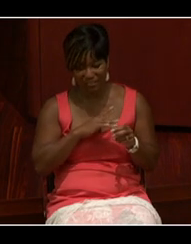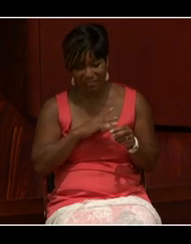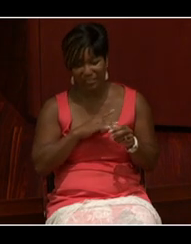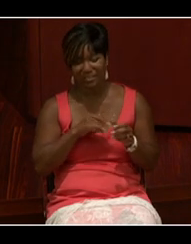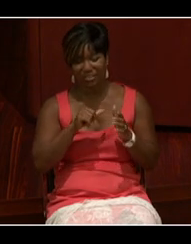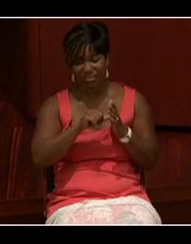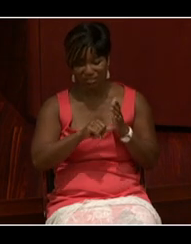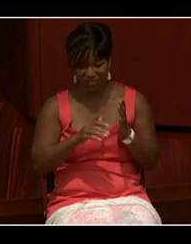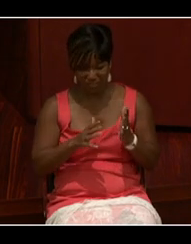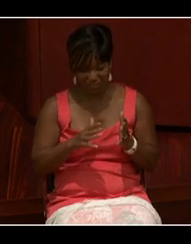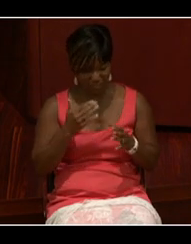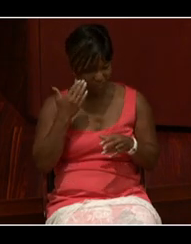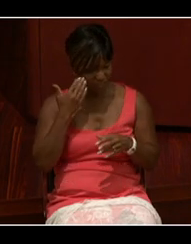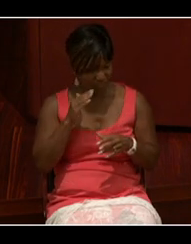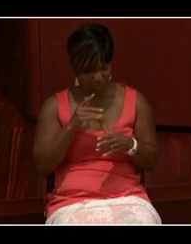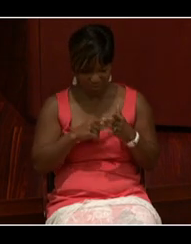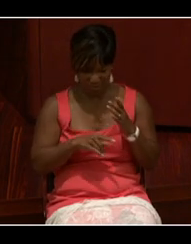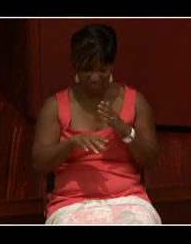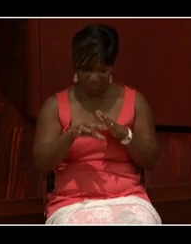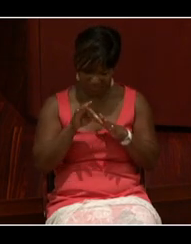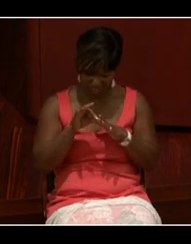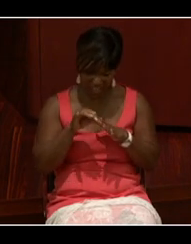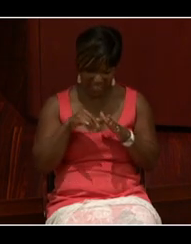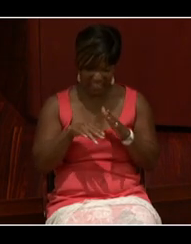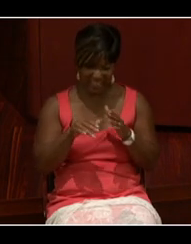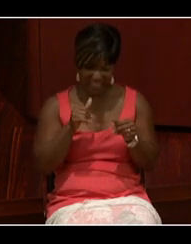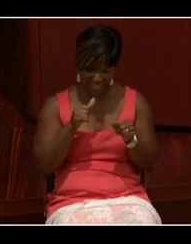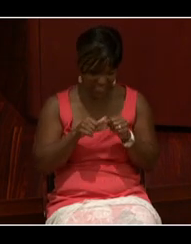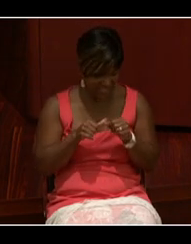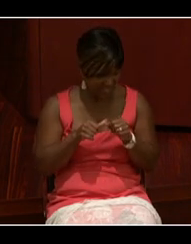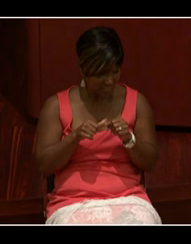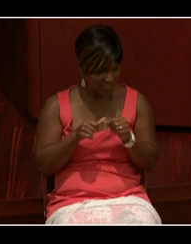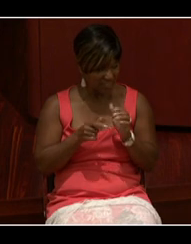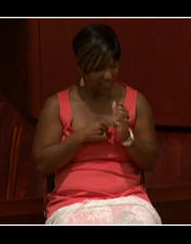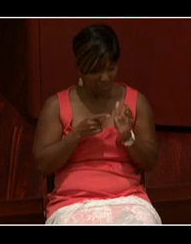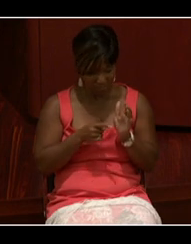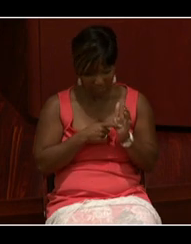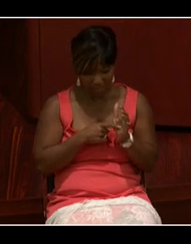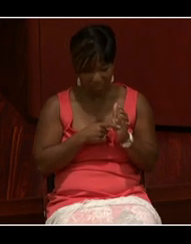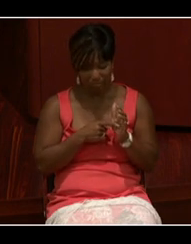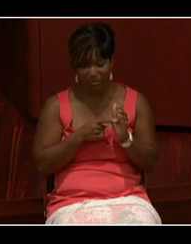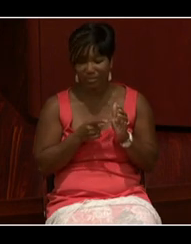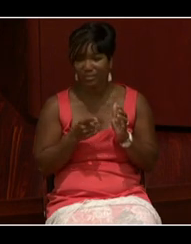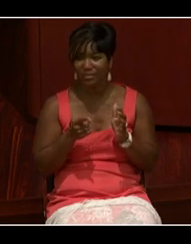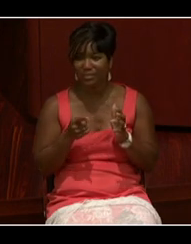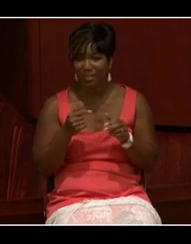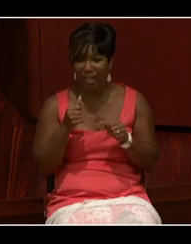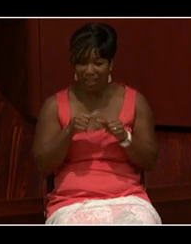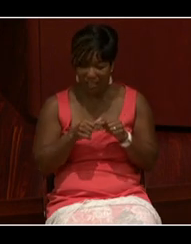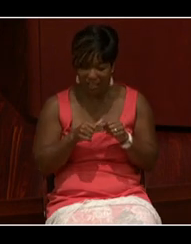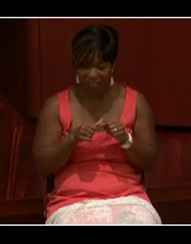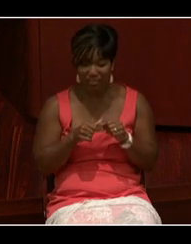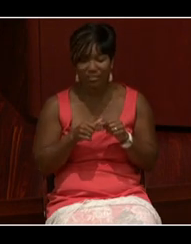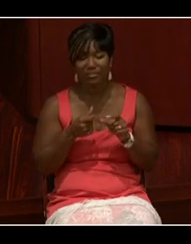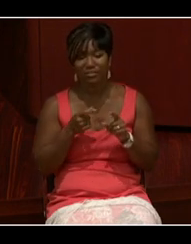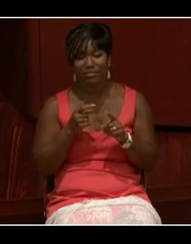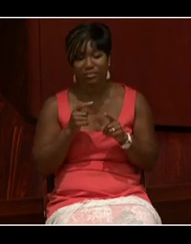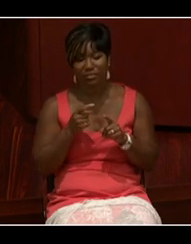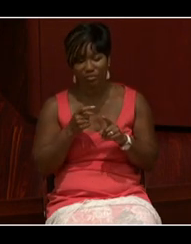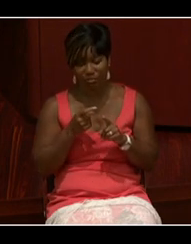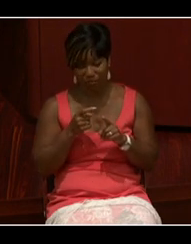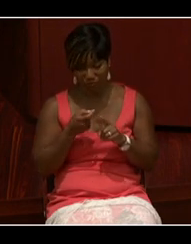that you never know what you'll find in the correspondence. Oftentimes you'll find letters to and from family